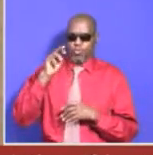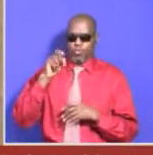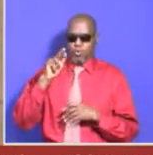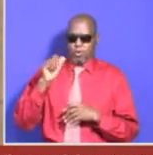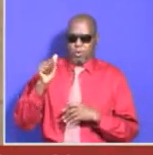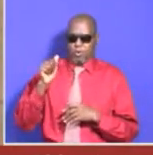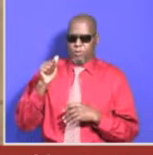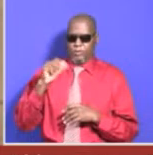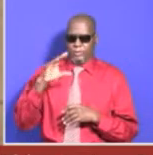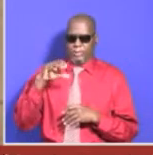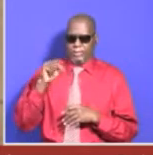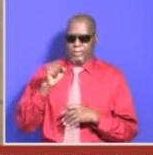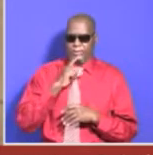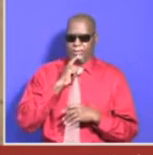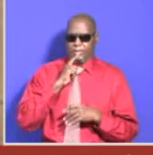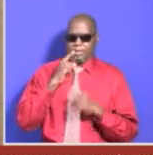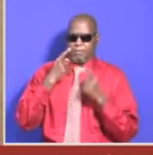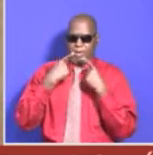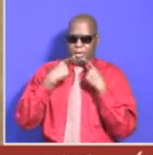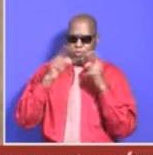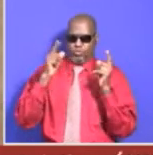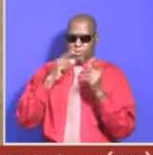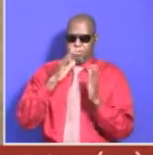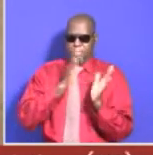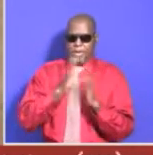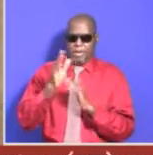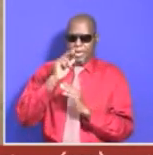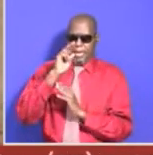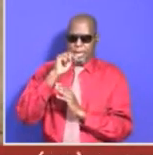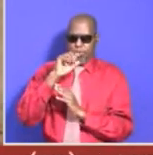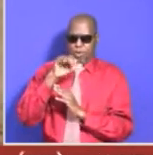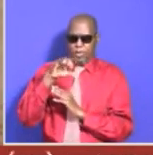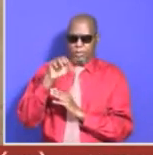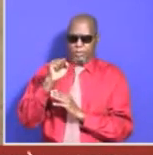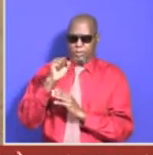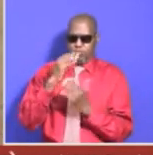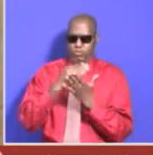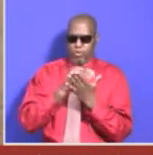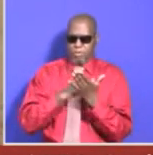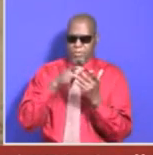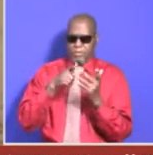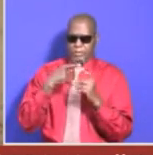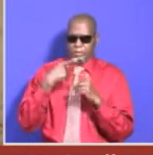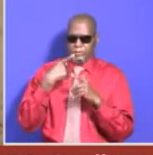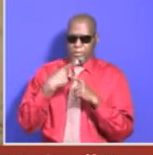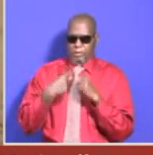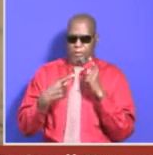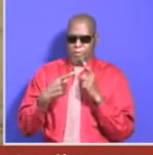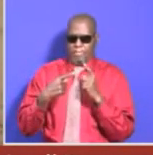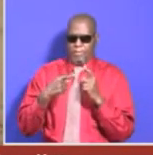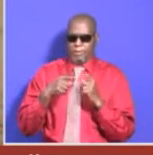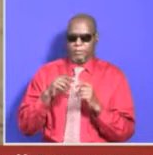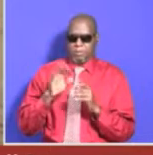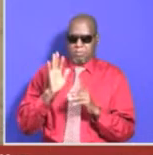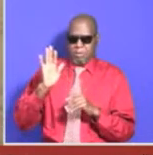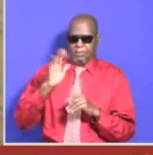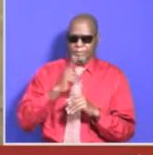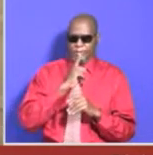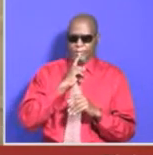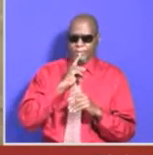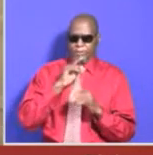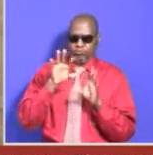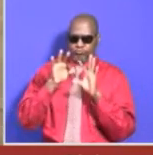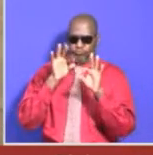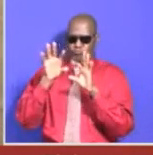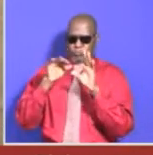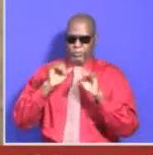recruit 300,000 youths into the National Youth Service NYS program this year. According to him, the recruitment process